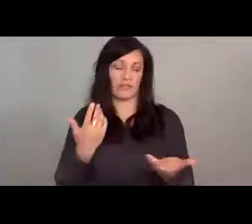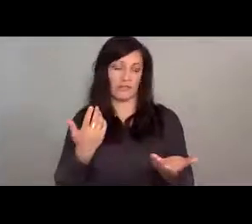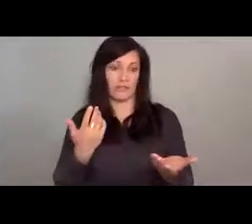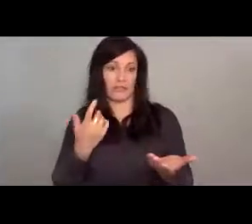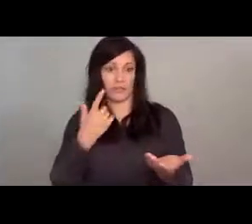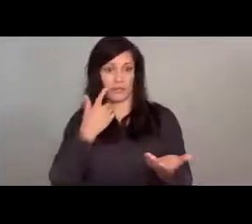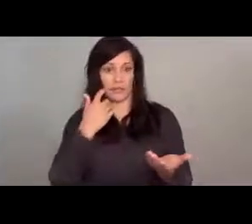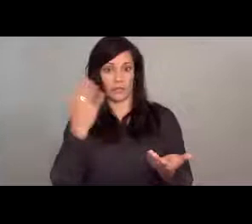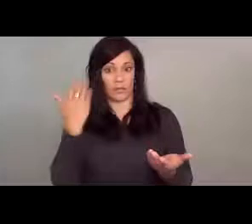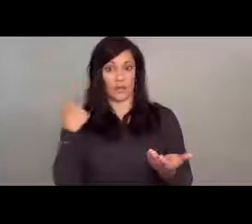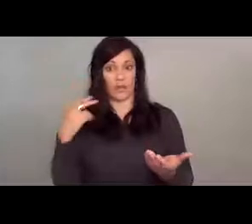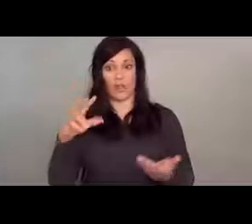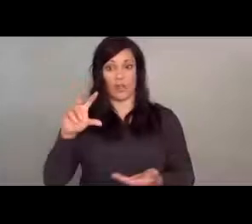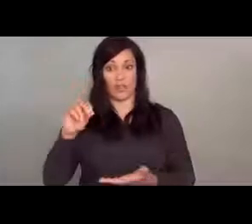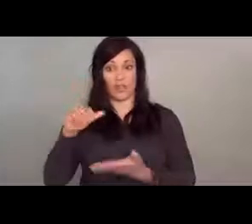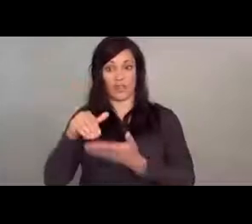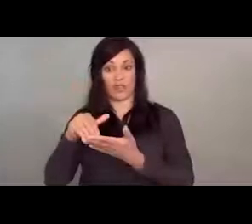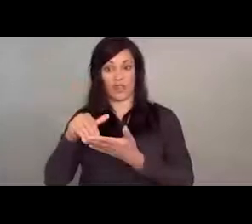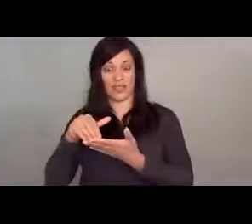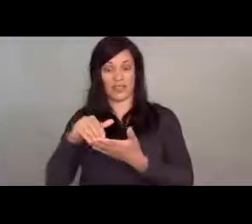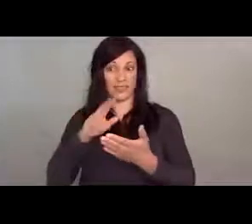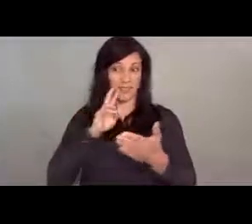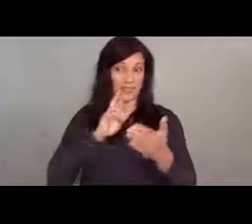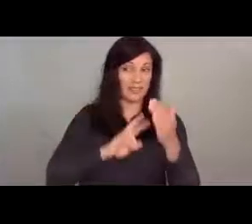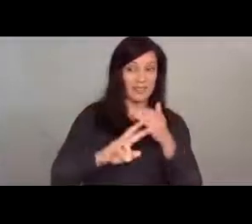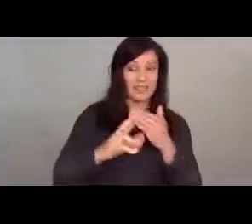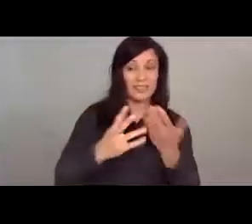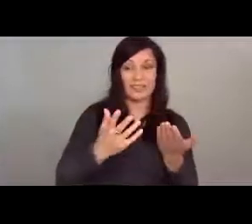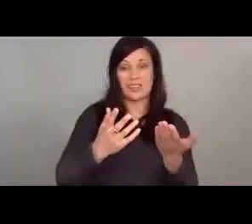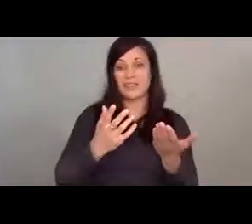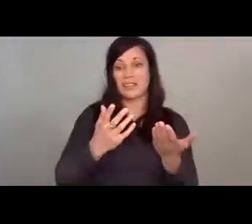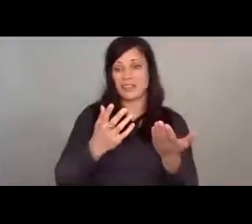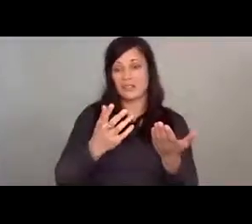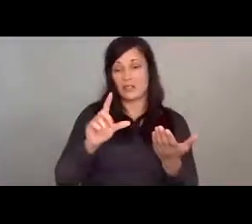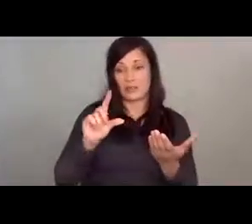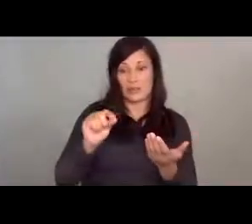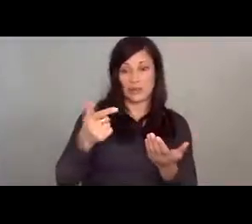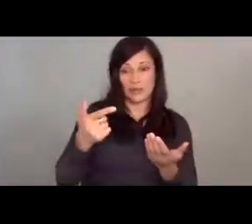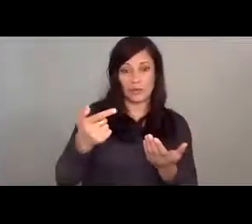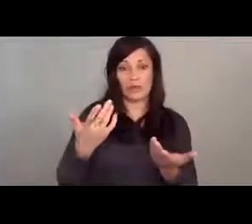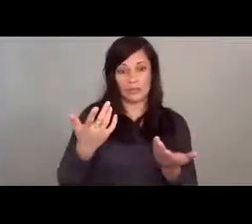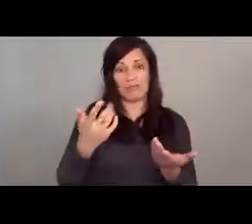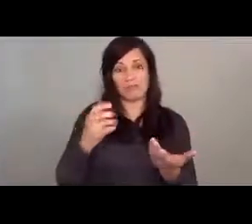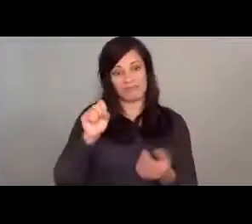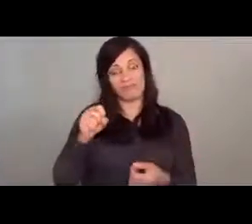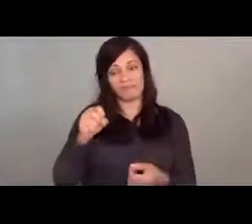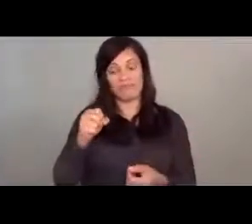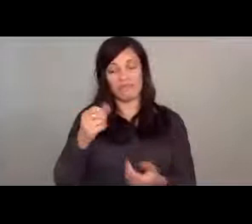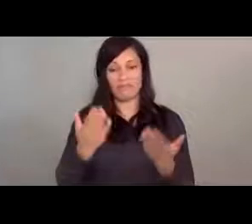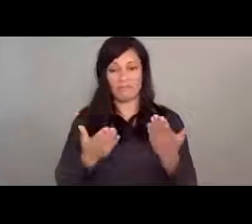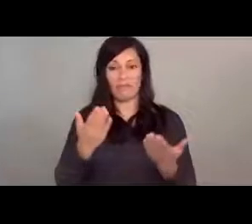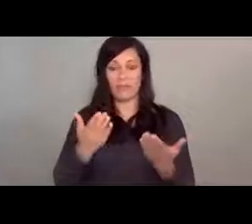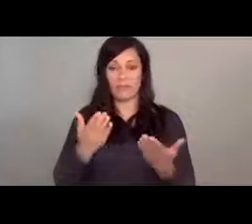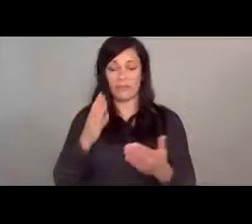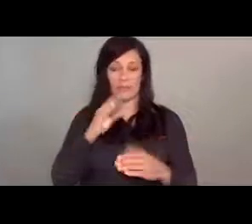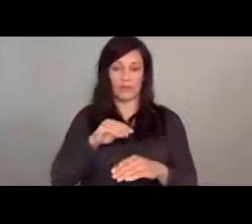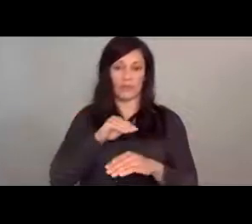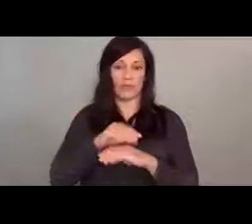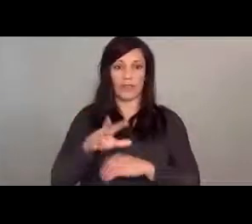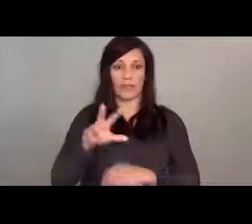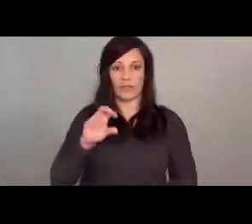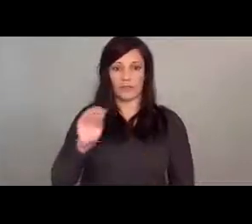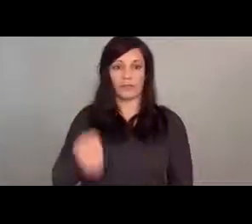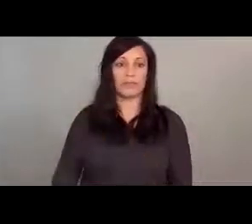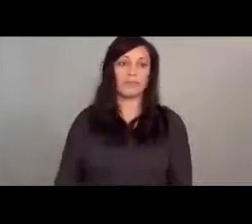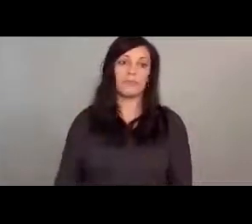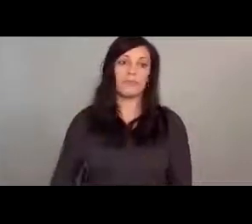from 30,000 and we're anticipating less than a third of that in 2021. So I'm going to say here also strongly agree.